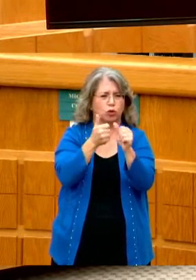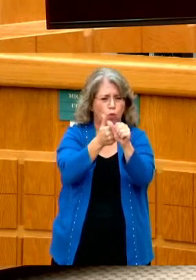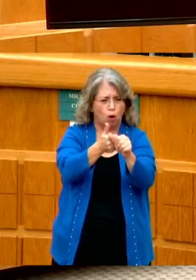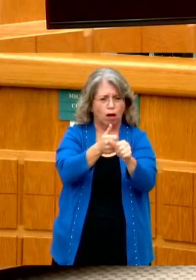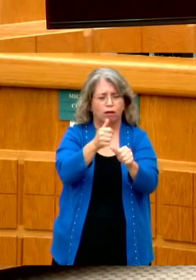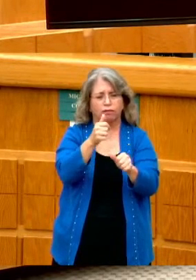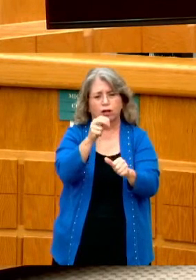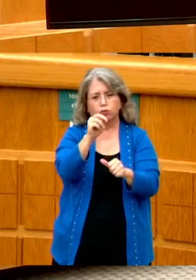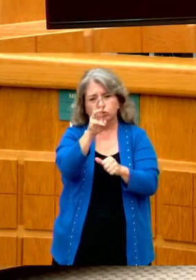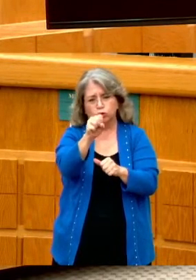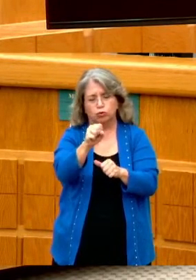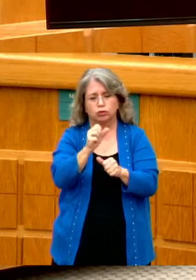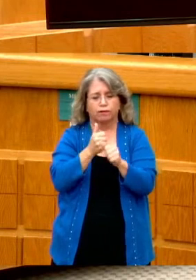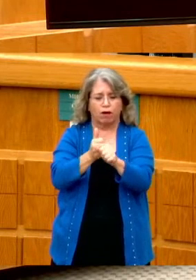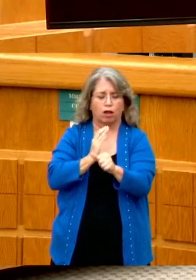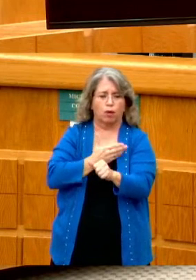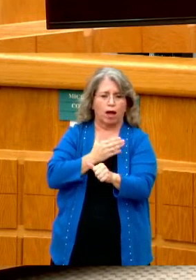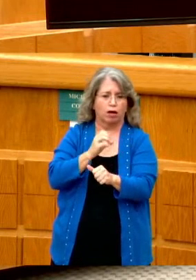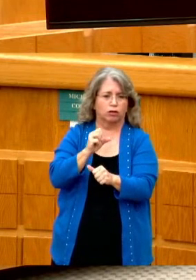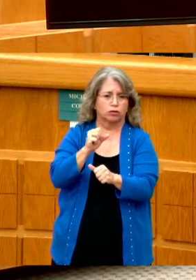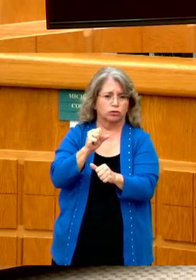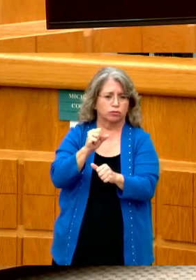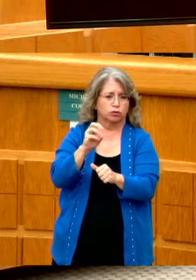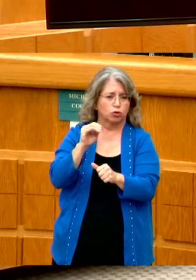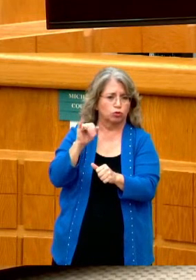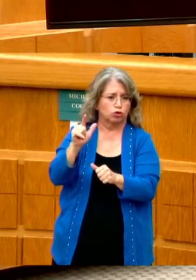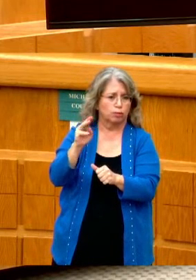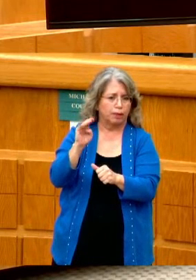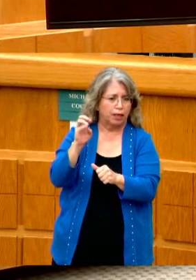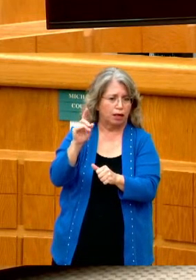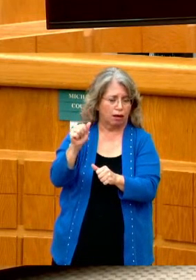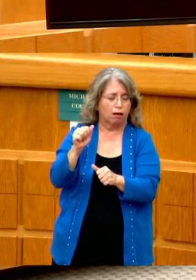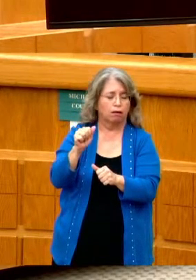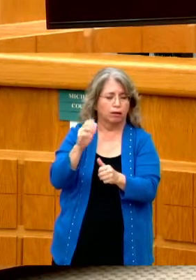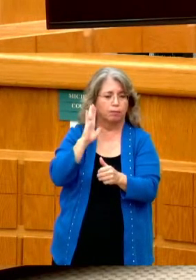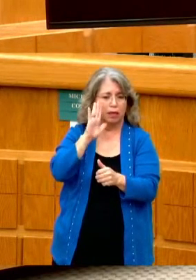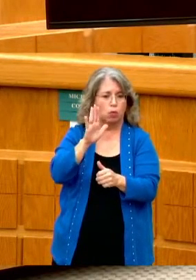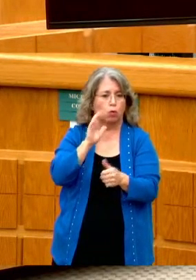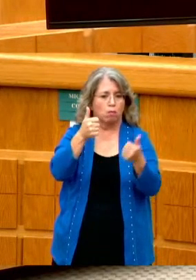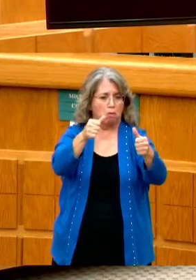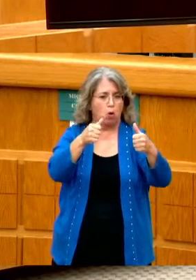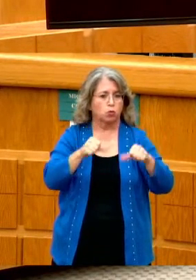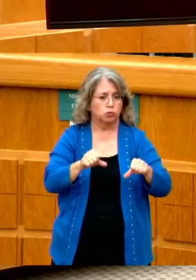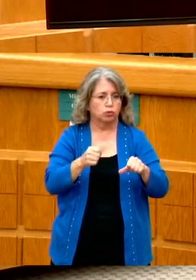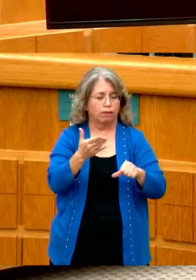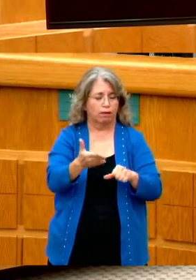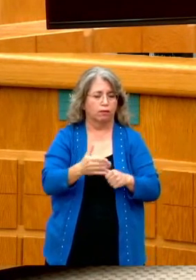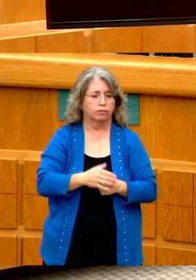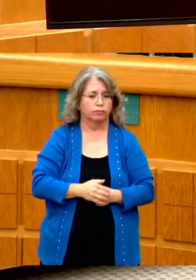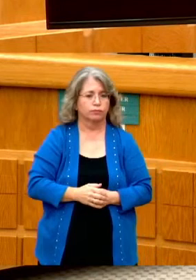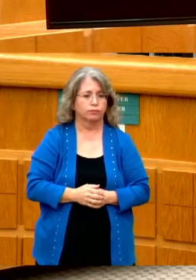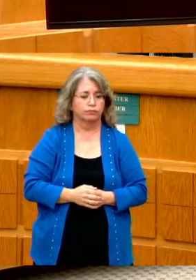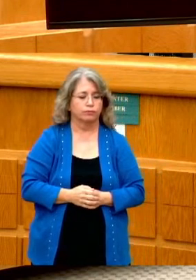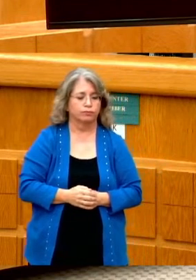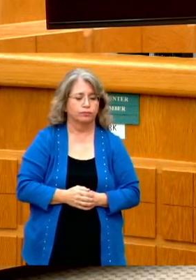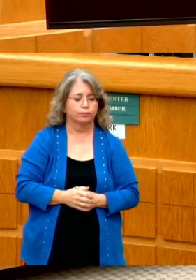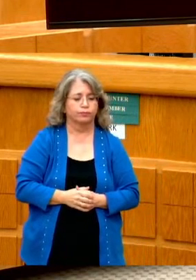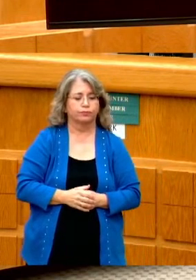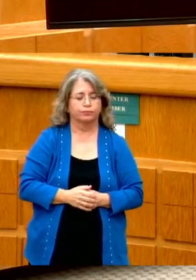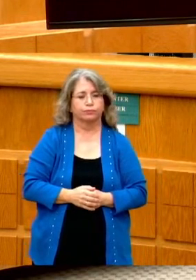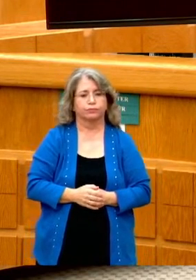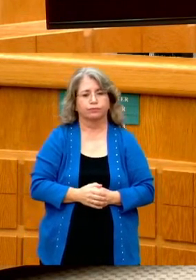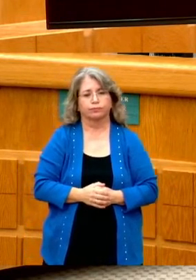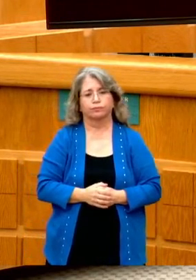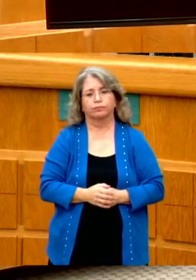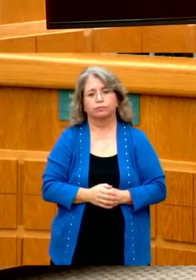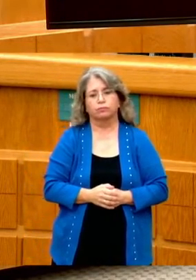social media as it is also posted there. ¿Cuándo se reciben las vacunas? Recibimos una notificación de la hora de llegada